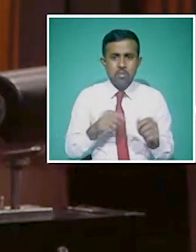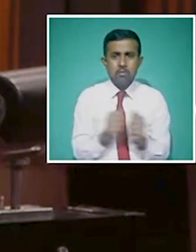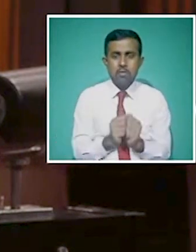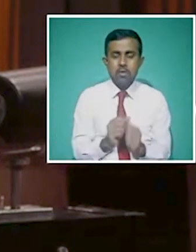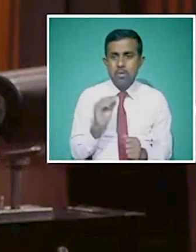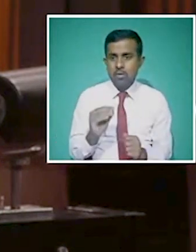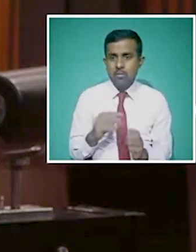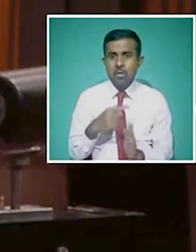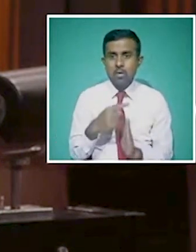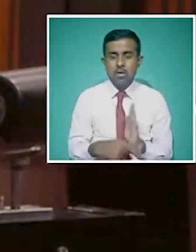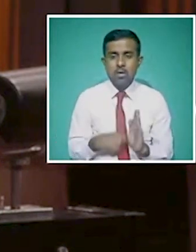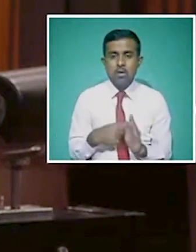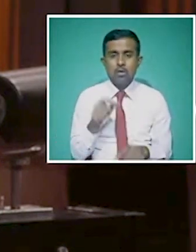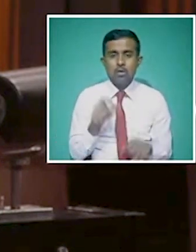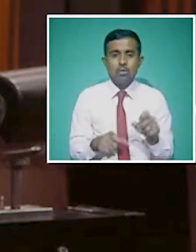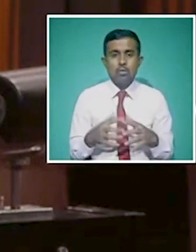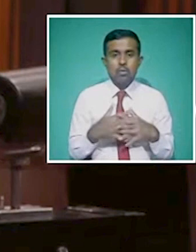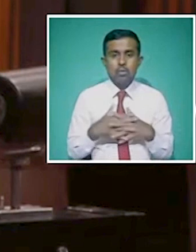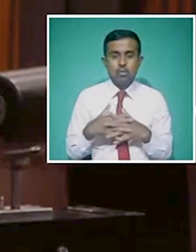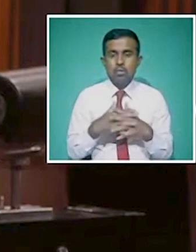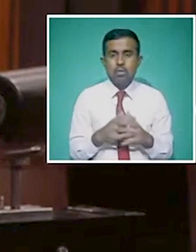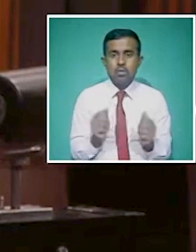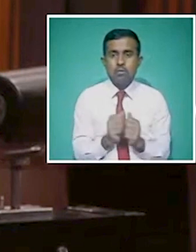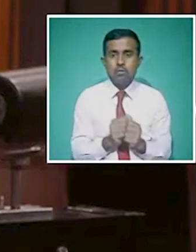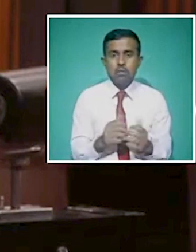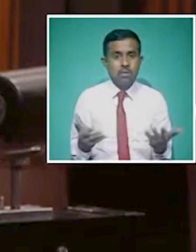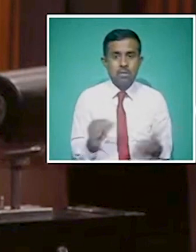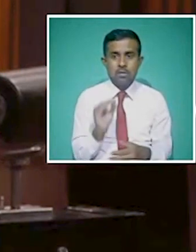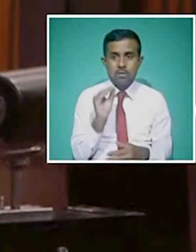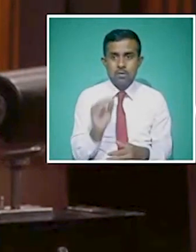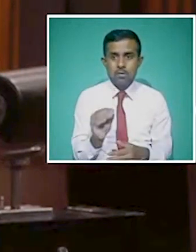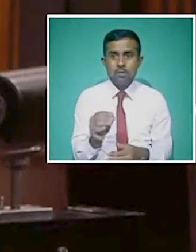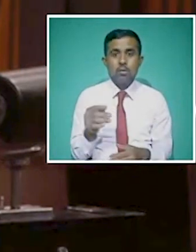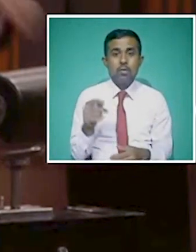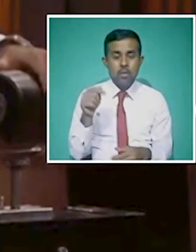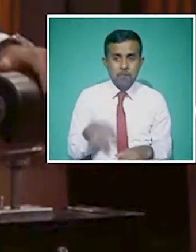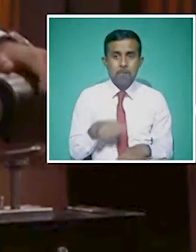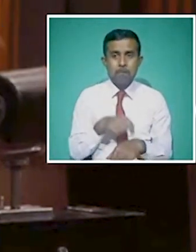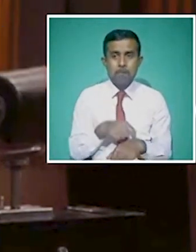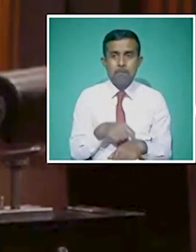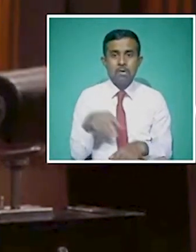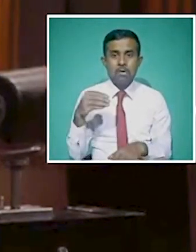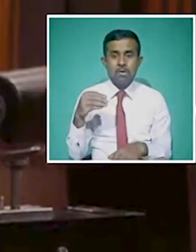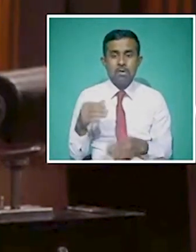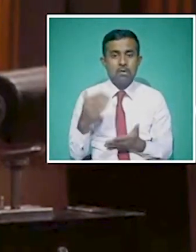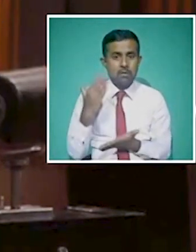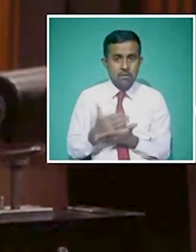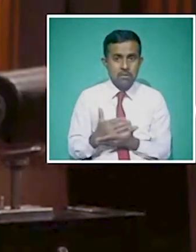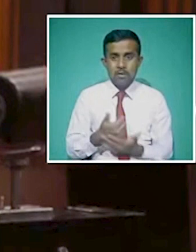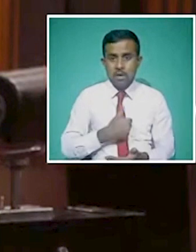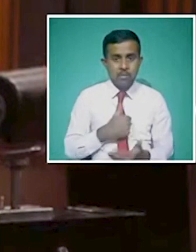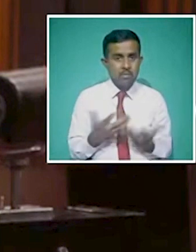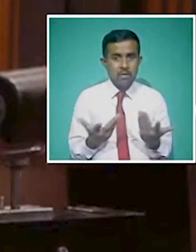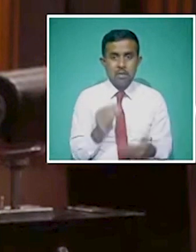people, if the Chinese government and the embassy don't look after the interests of the people by restructuring this debt, I would like to warn the